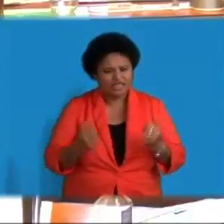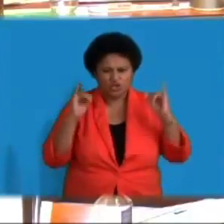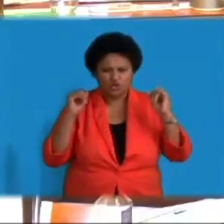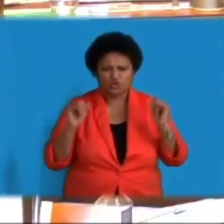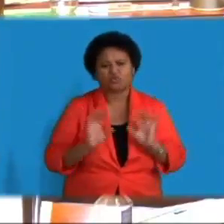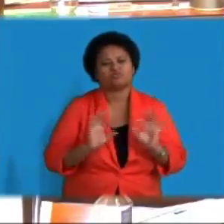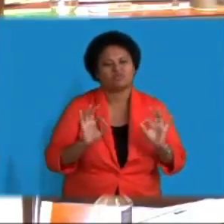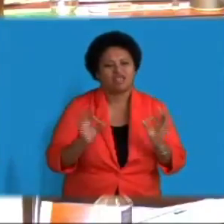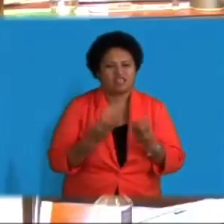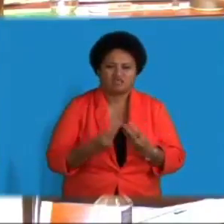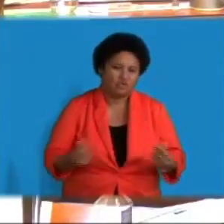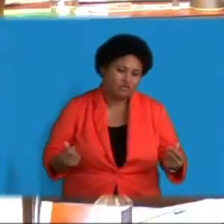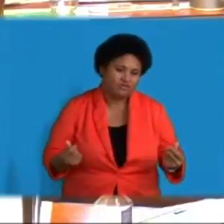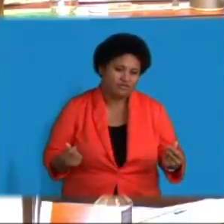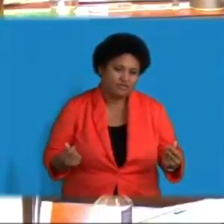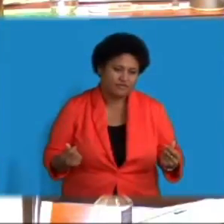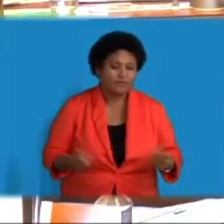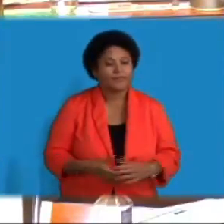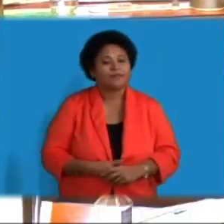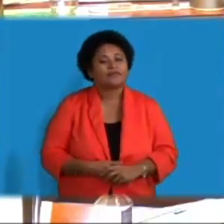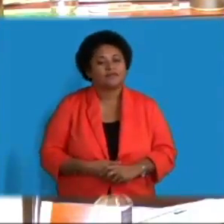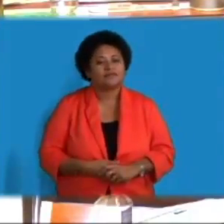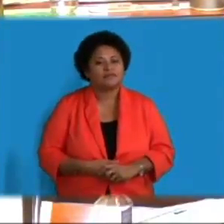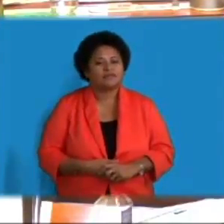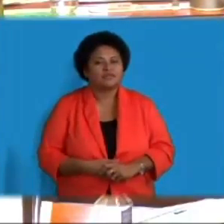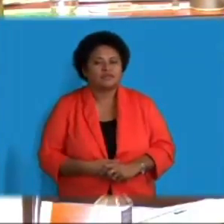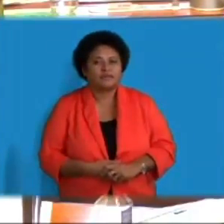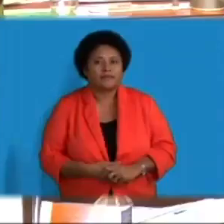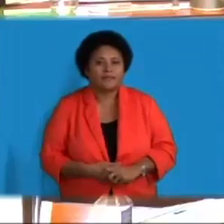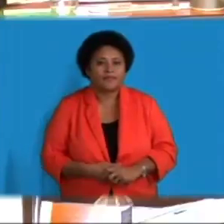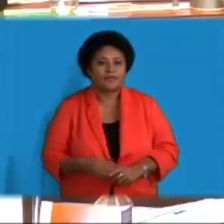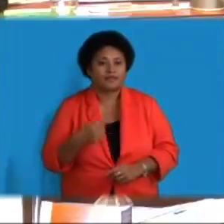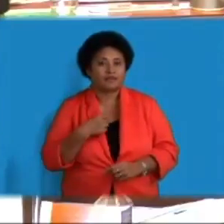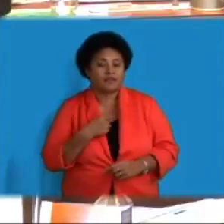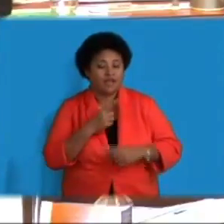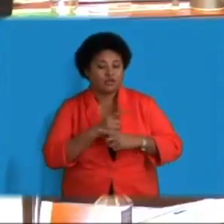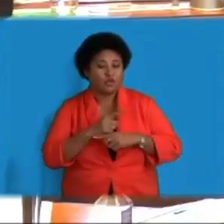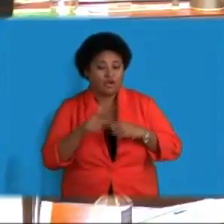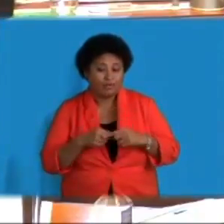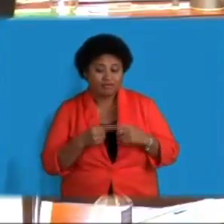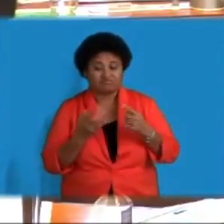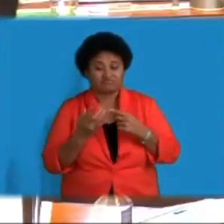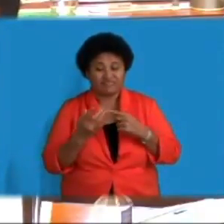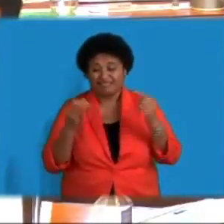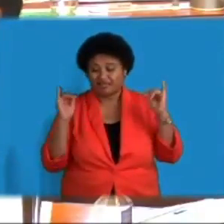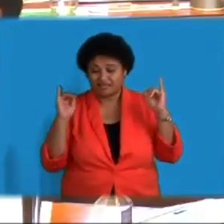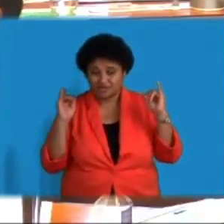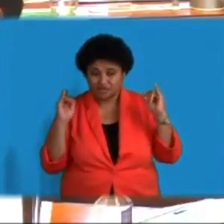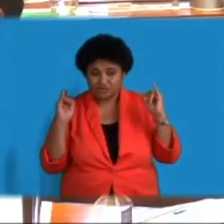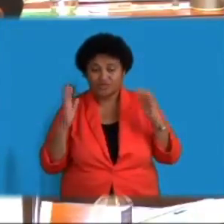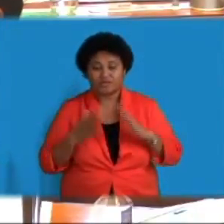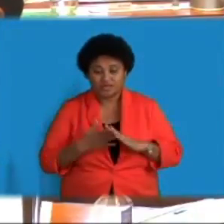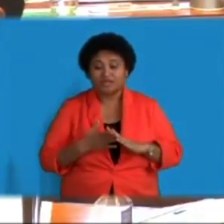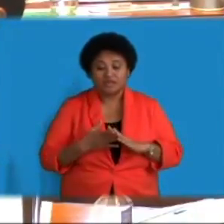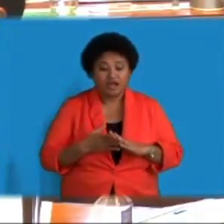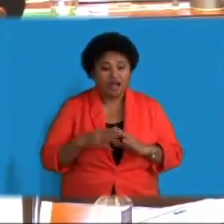Yes, these are the letters I'm talking about. And I'm referring to contentious issues, Madam Speaker, arising